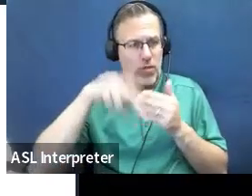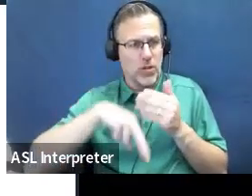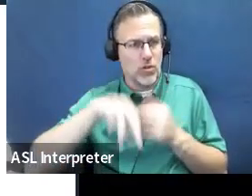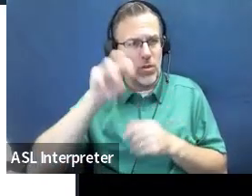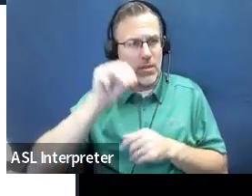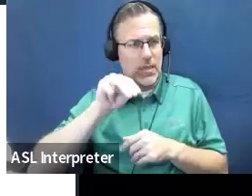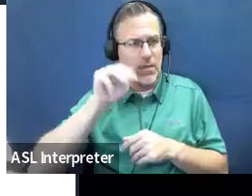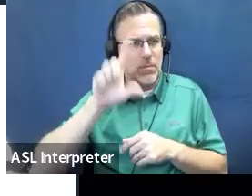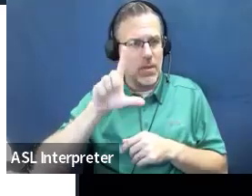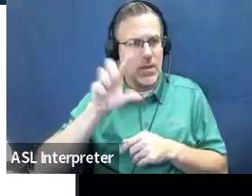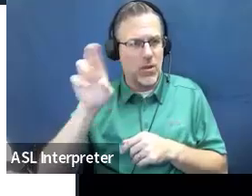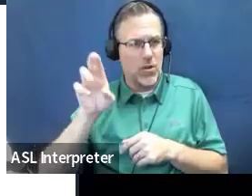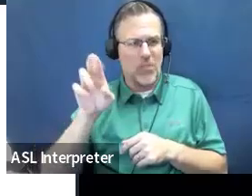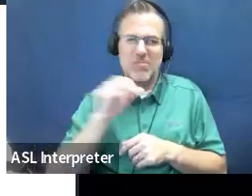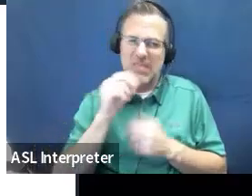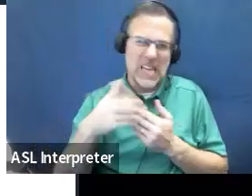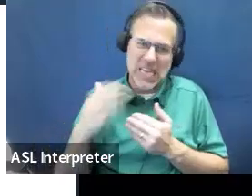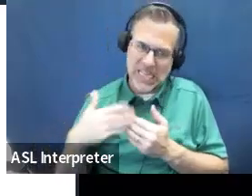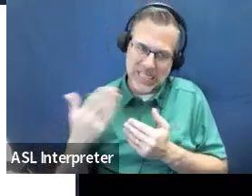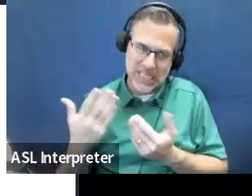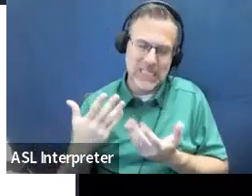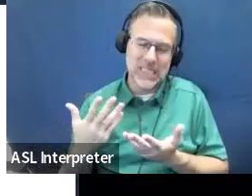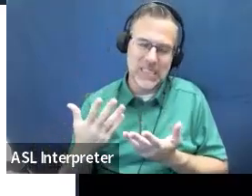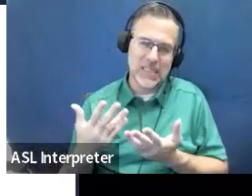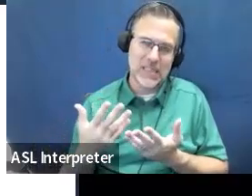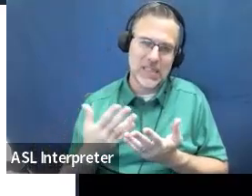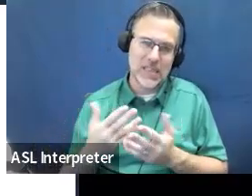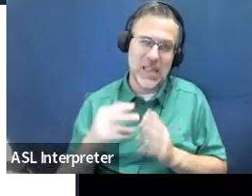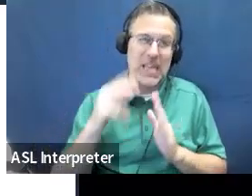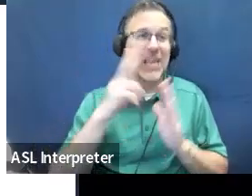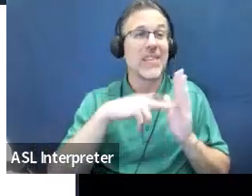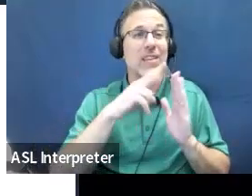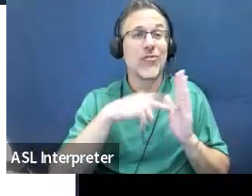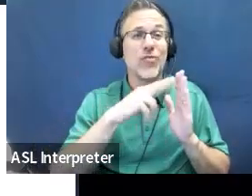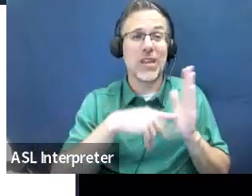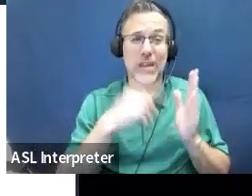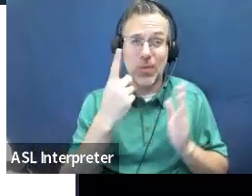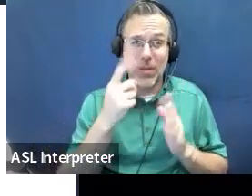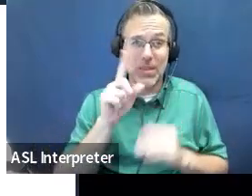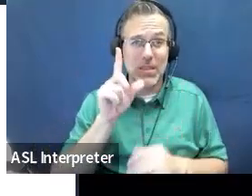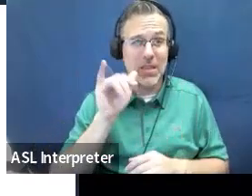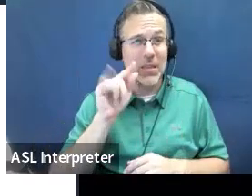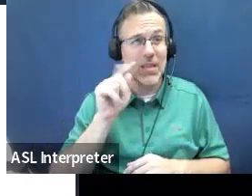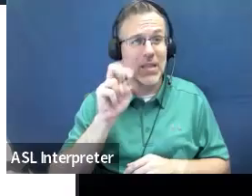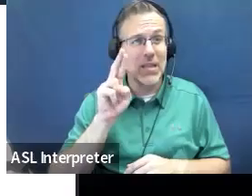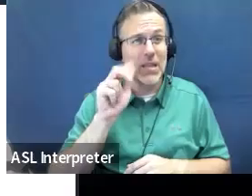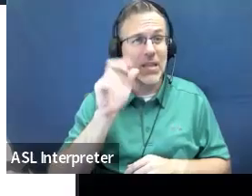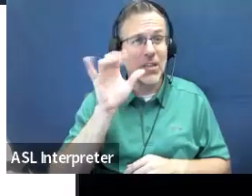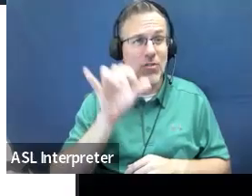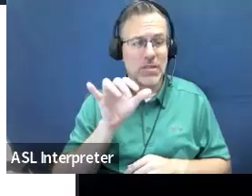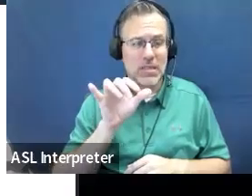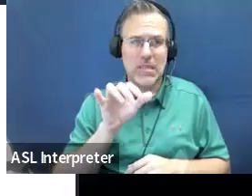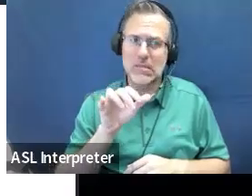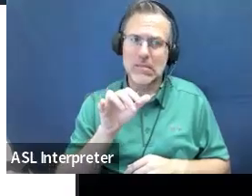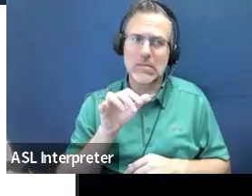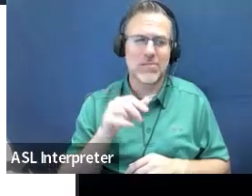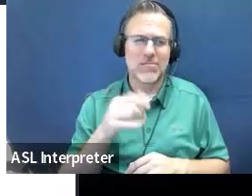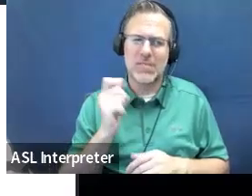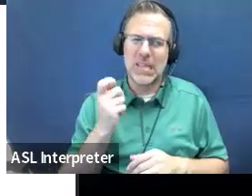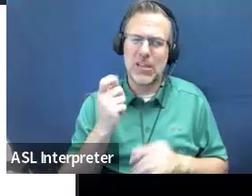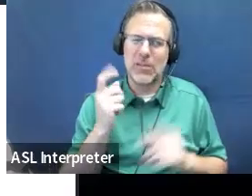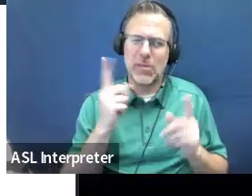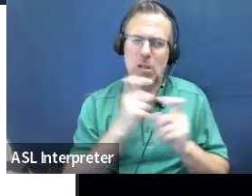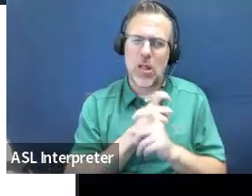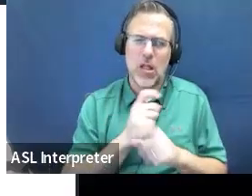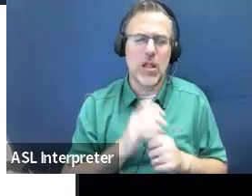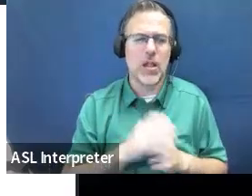questions about it because it's not the easiest thing to do, especially the literacy ones, if you've ever taken a look at those. So